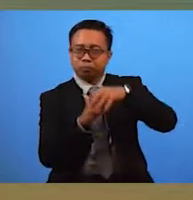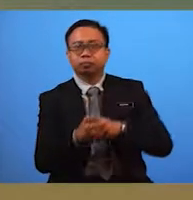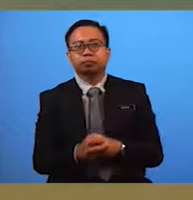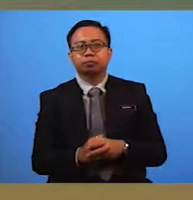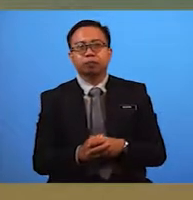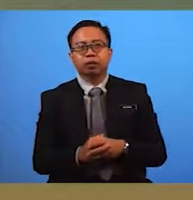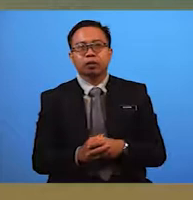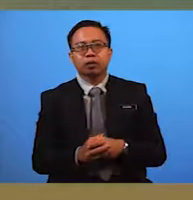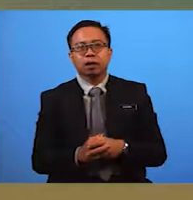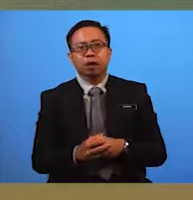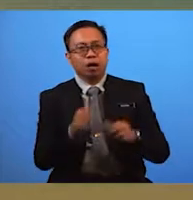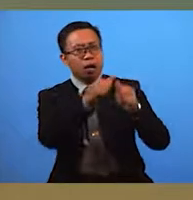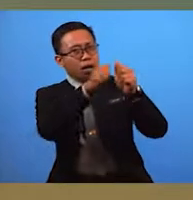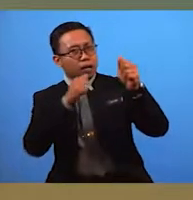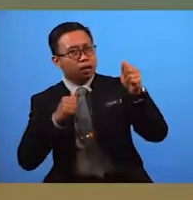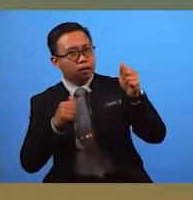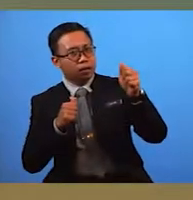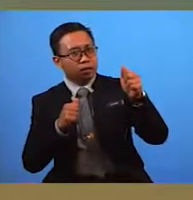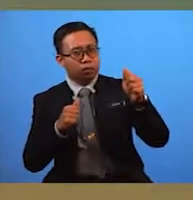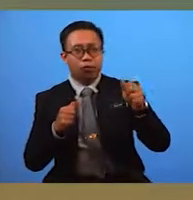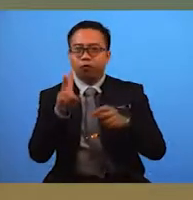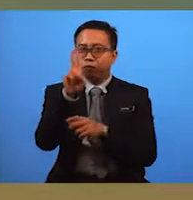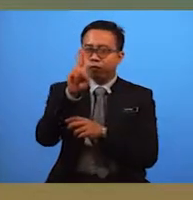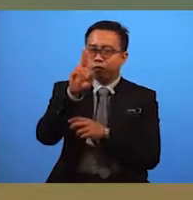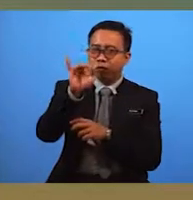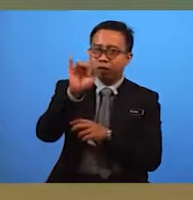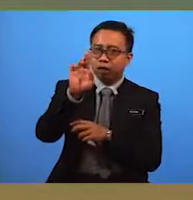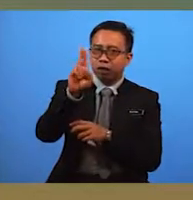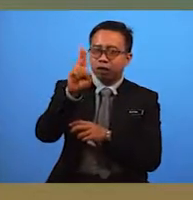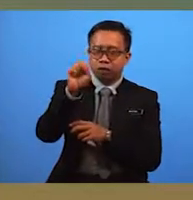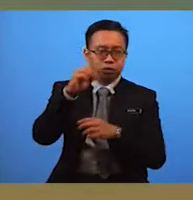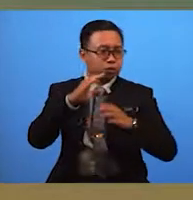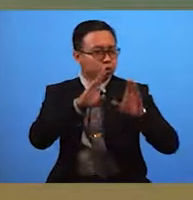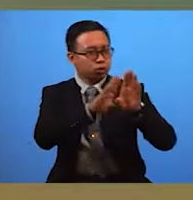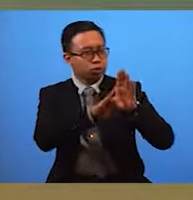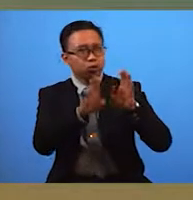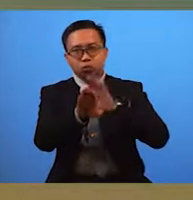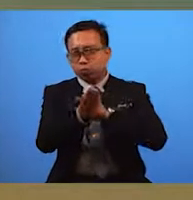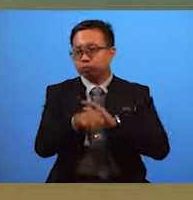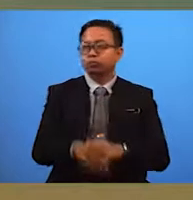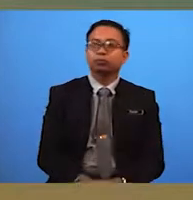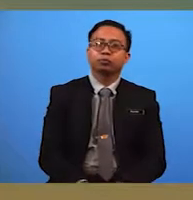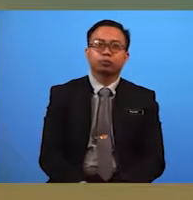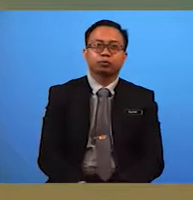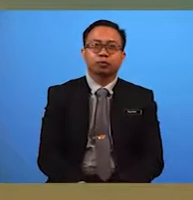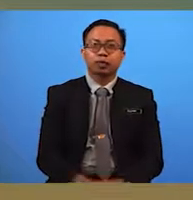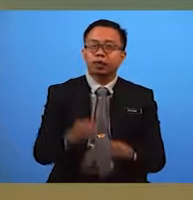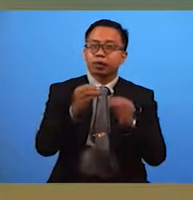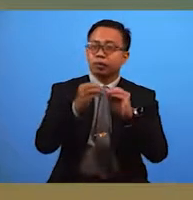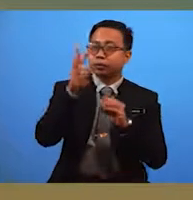Purpose? To avoid contracting the virus through body contact and saliva. Number